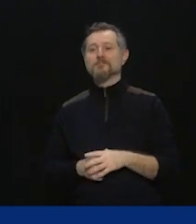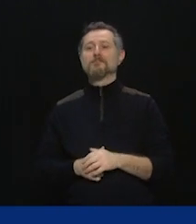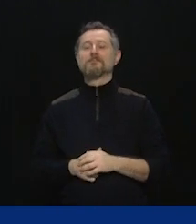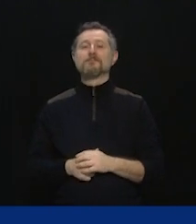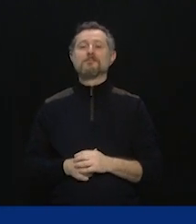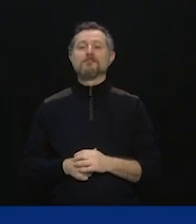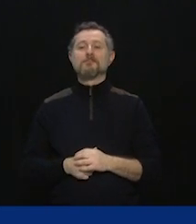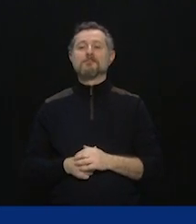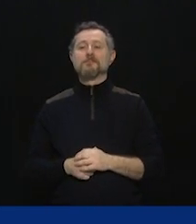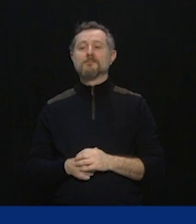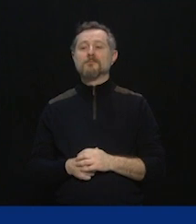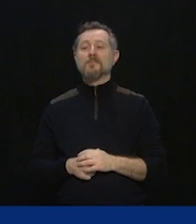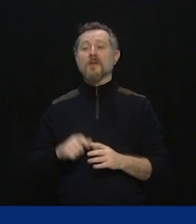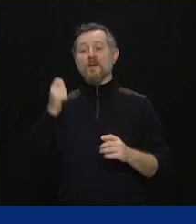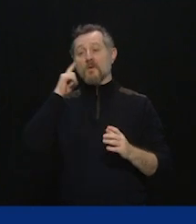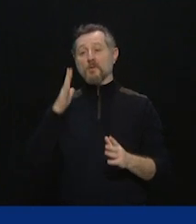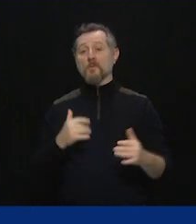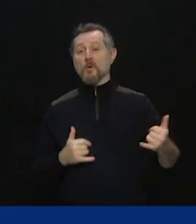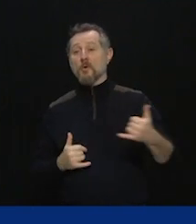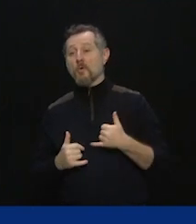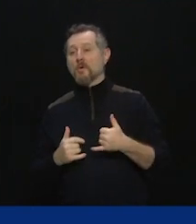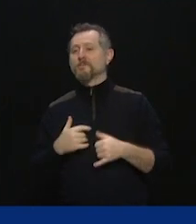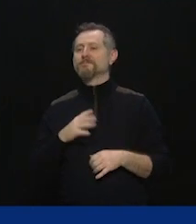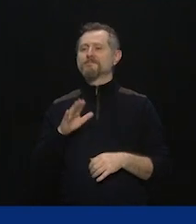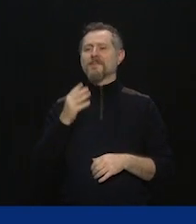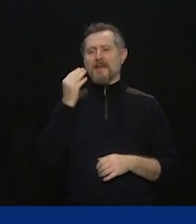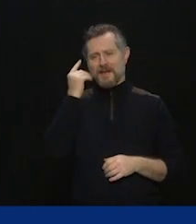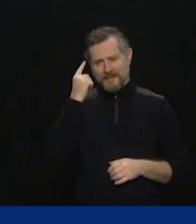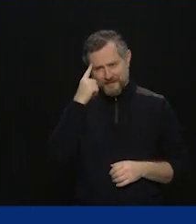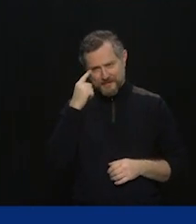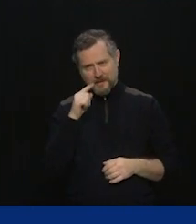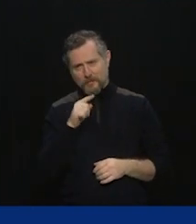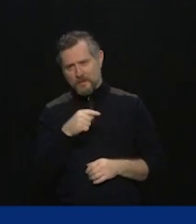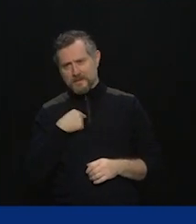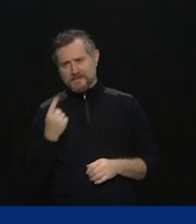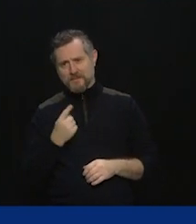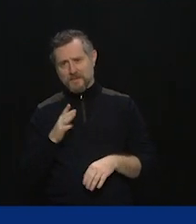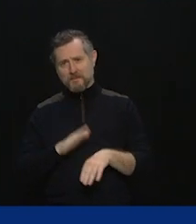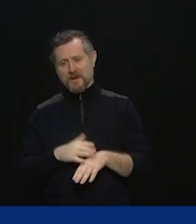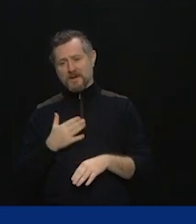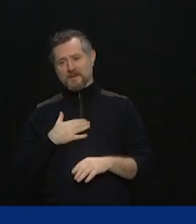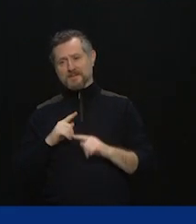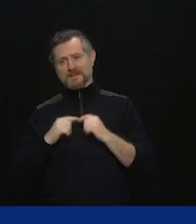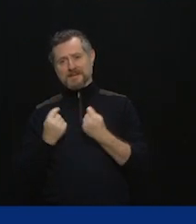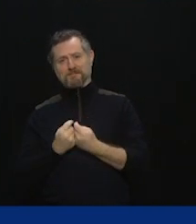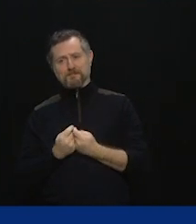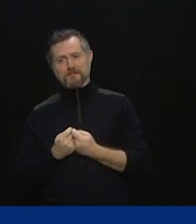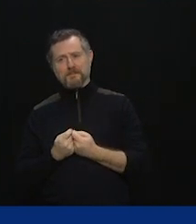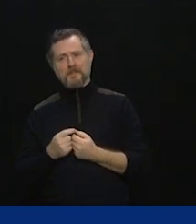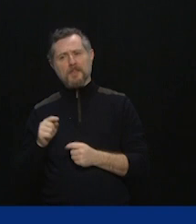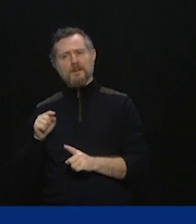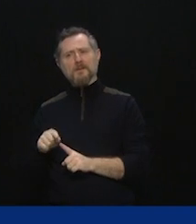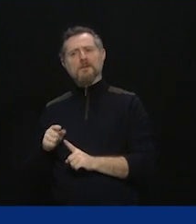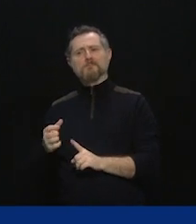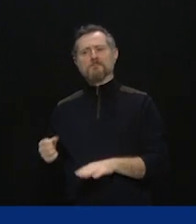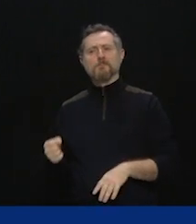I get a call from the governor. She says, well, I think I want to take somebody on my team and make her a